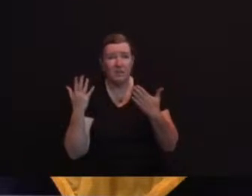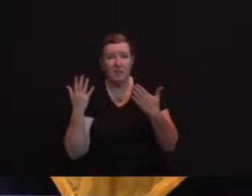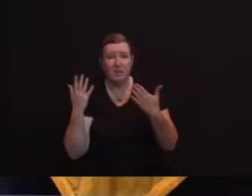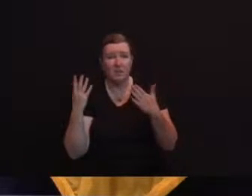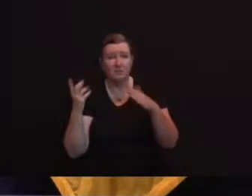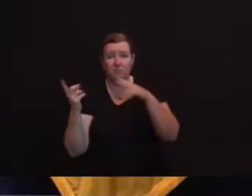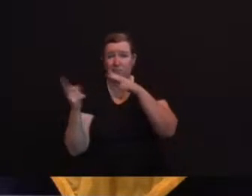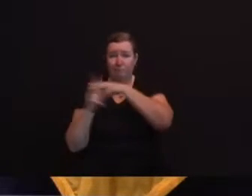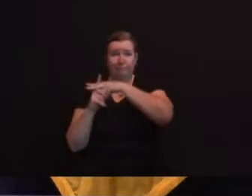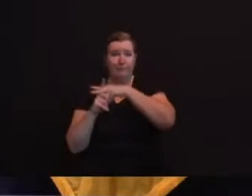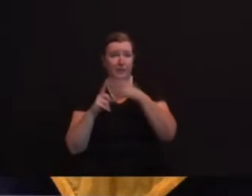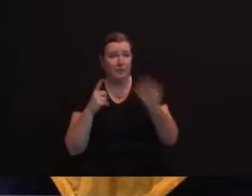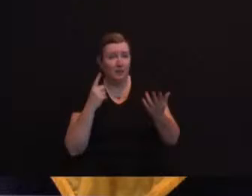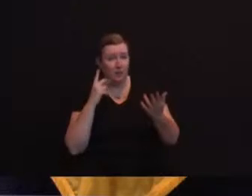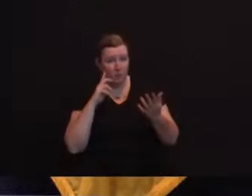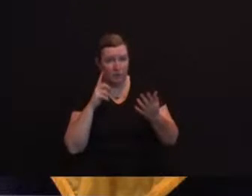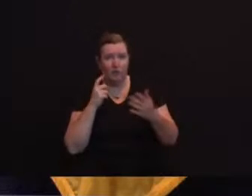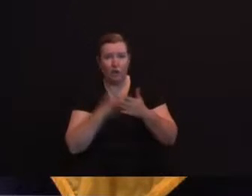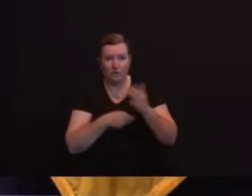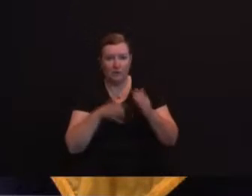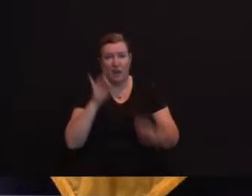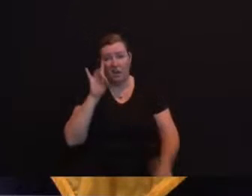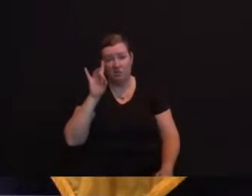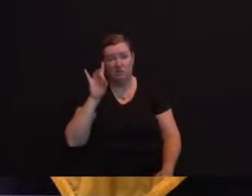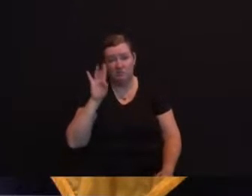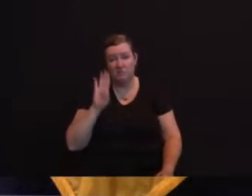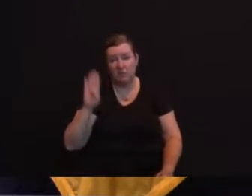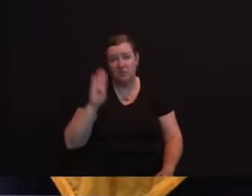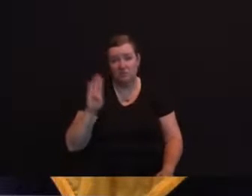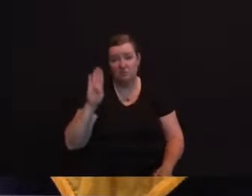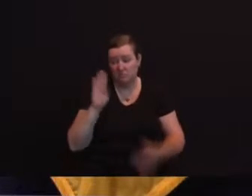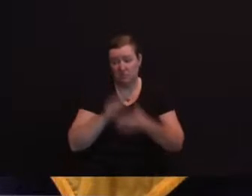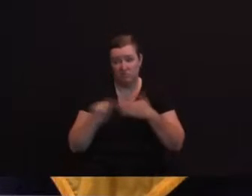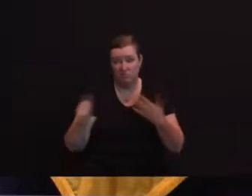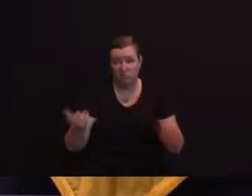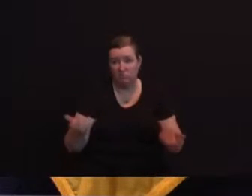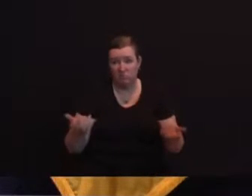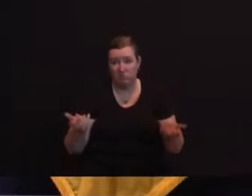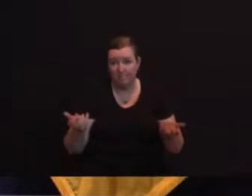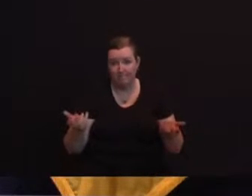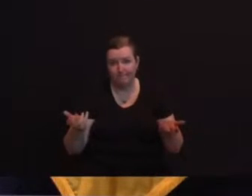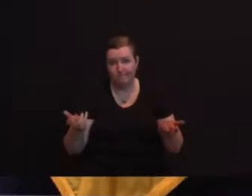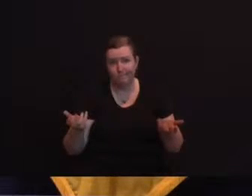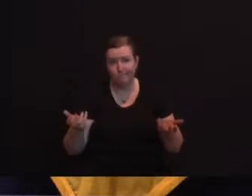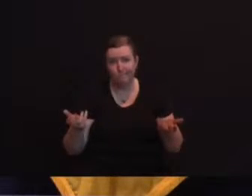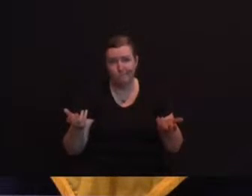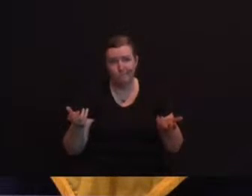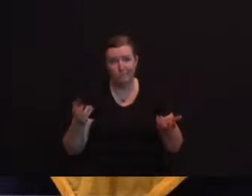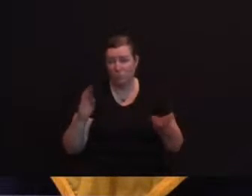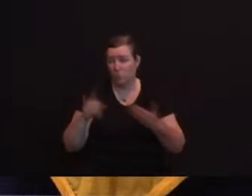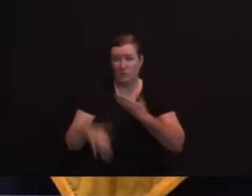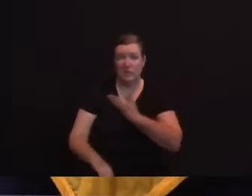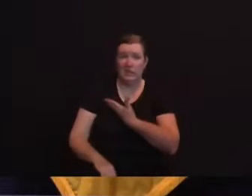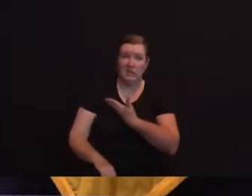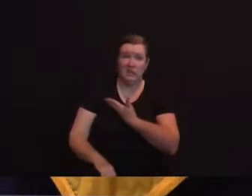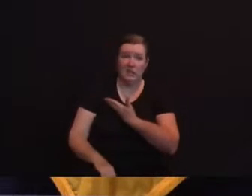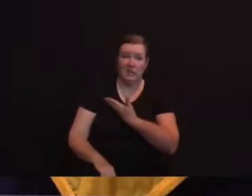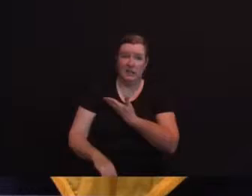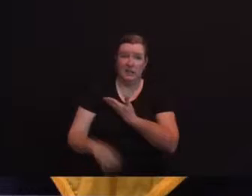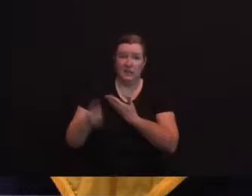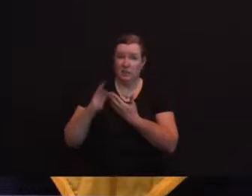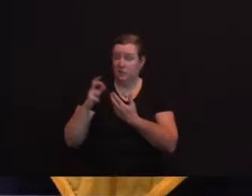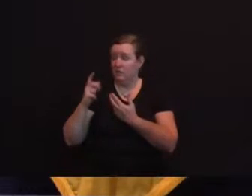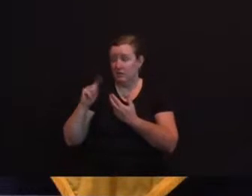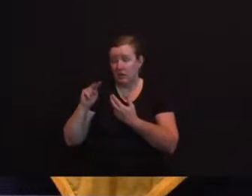billion endeavor. And so we need, as good as Judy and Tina and their colleagues are, and they're the best in the